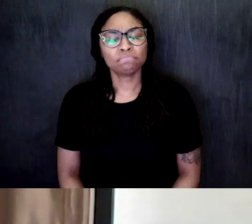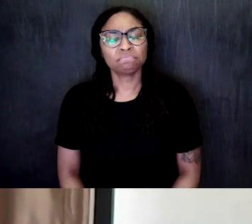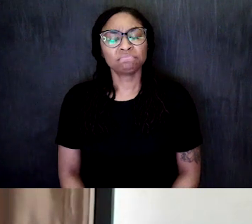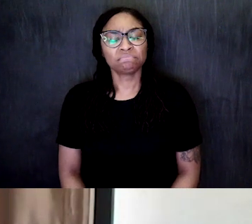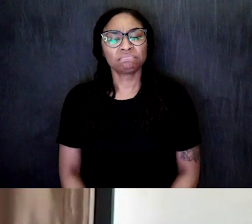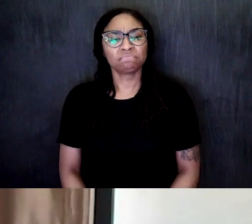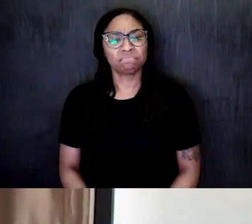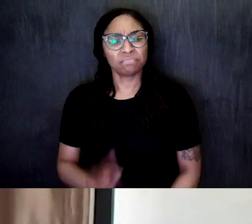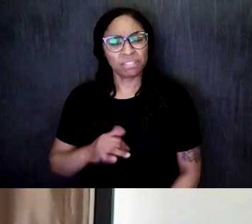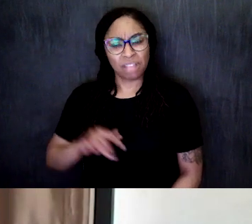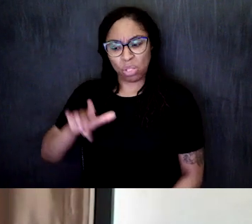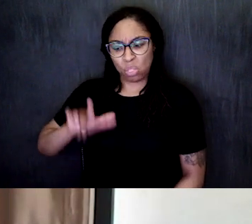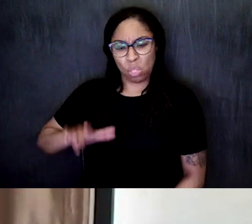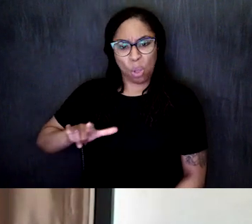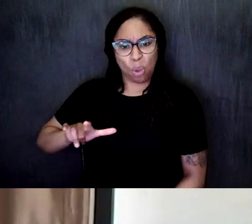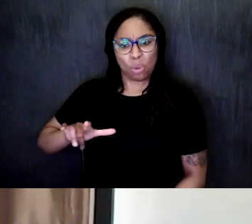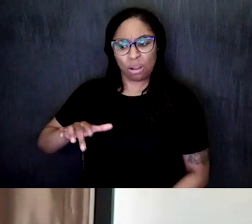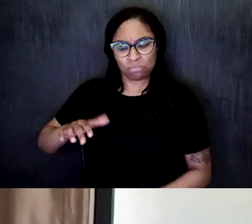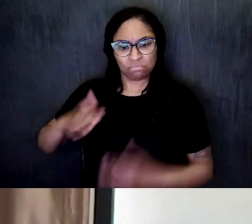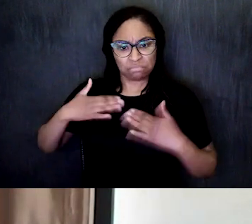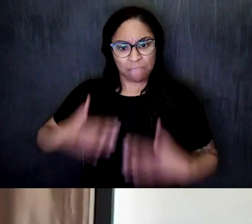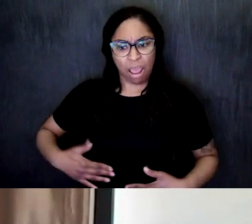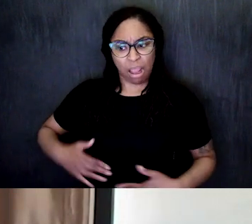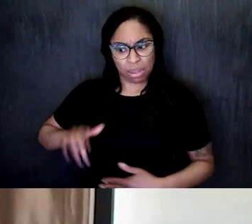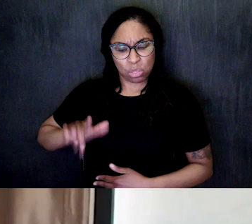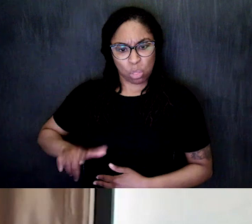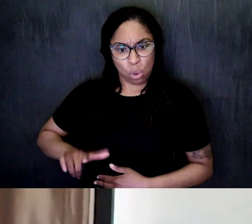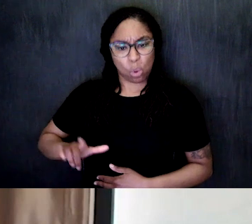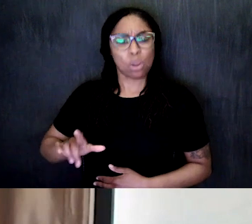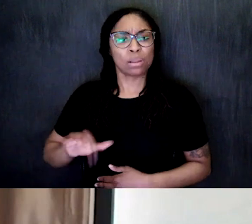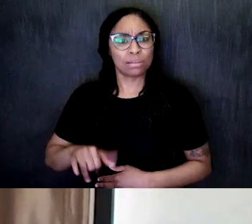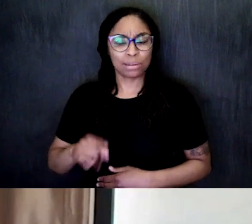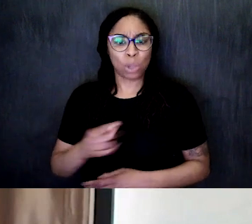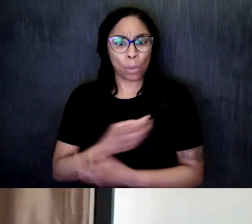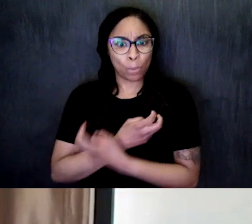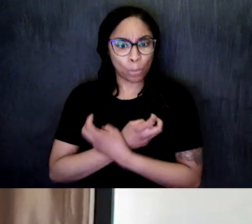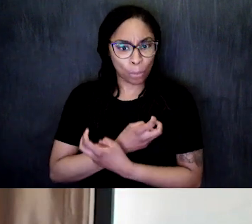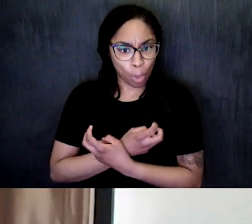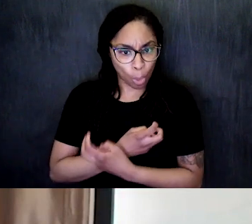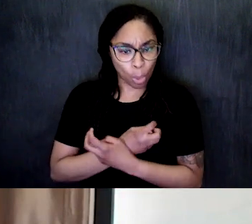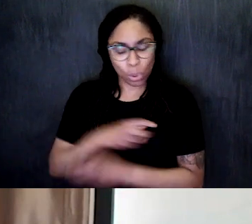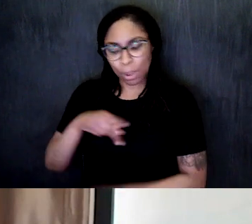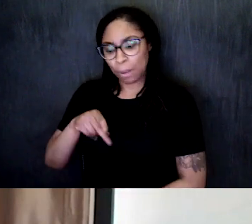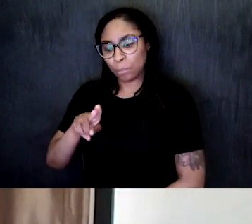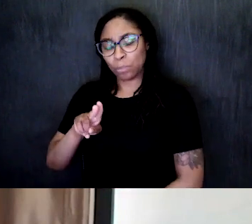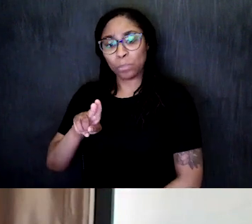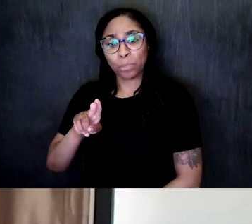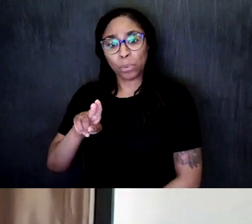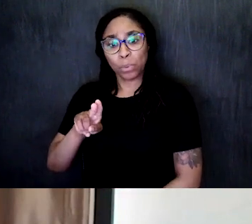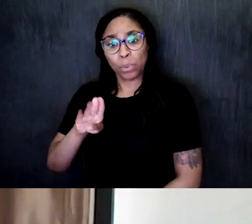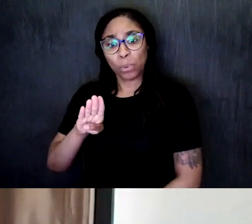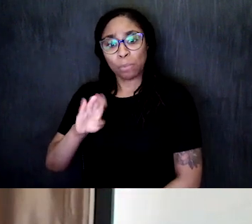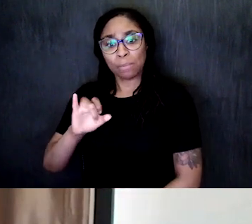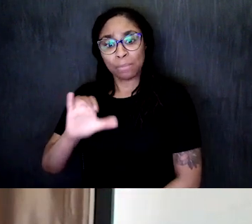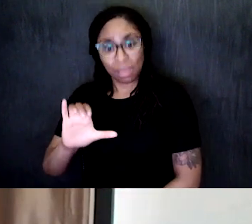And start to feel the lower portion of your body, especially your sits bones, your pubic bone,